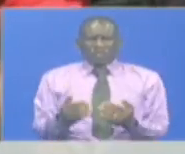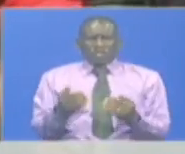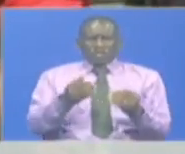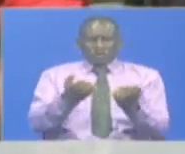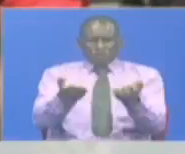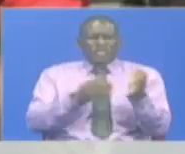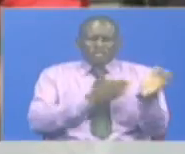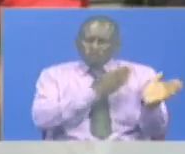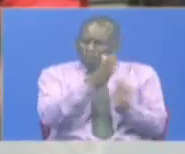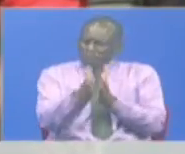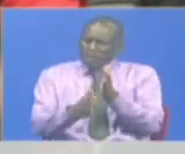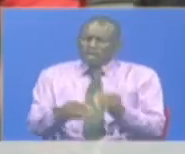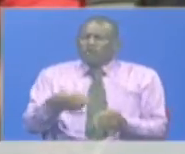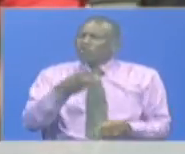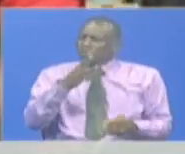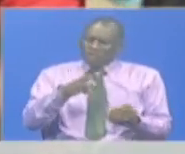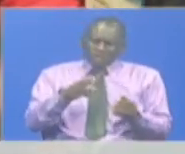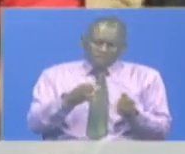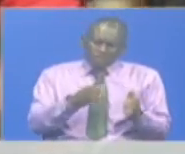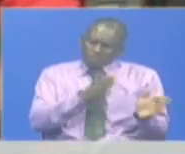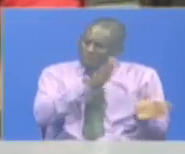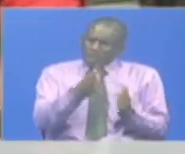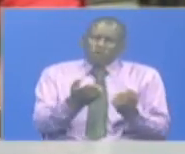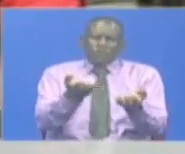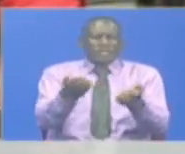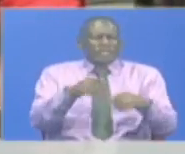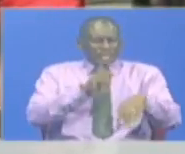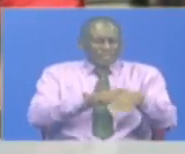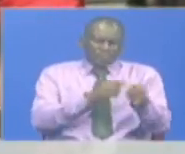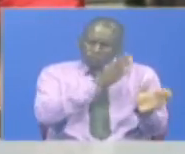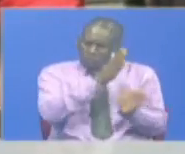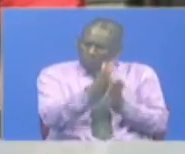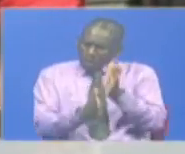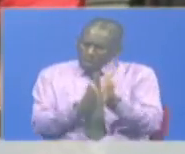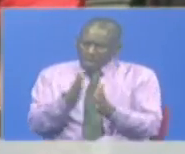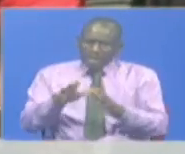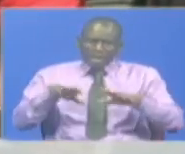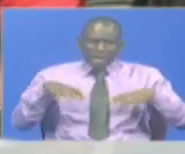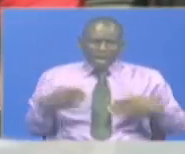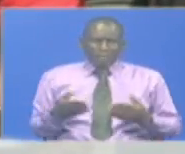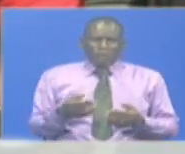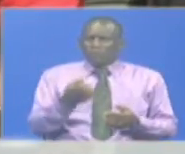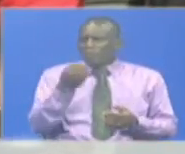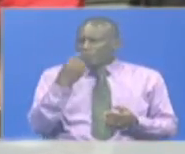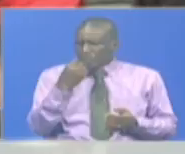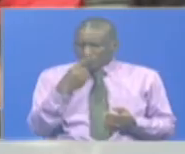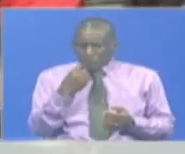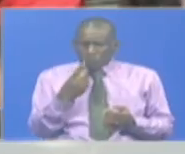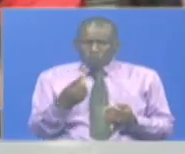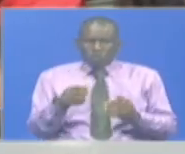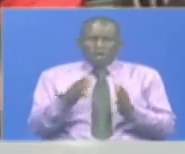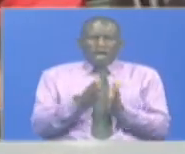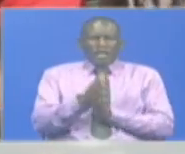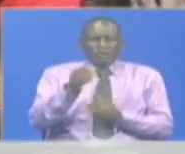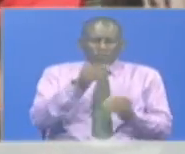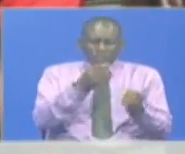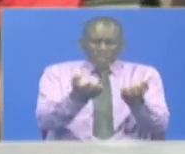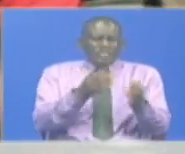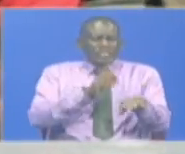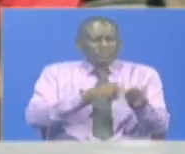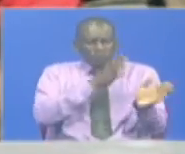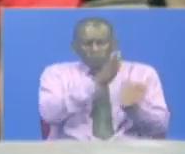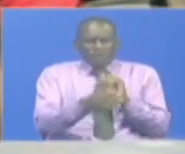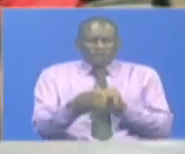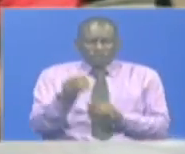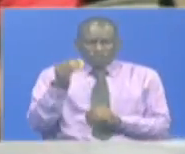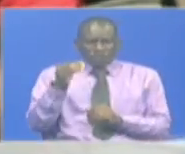water infrastructure. It takes time planning on medical, on education, on the rest